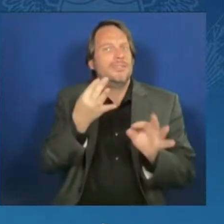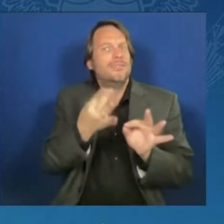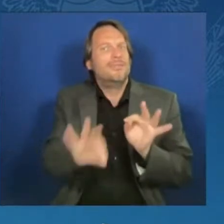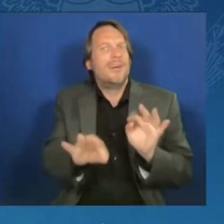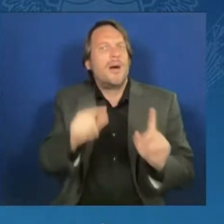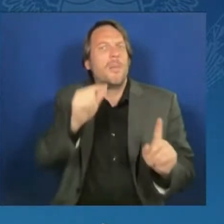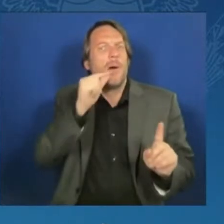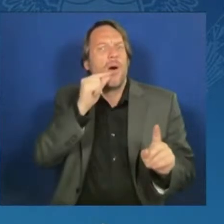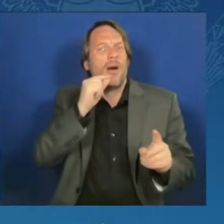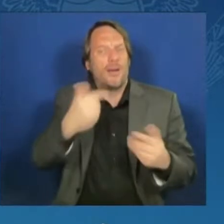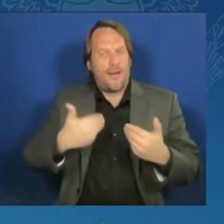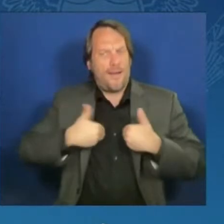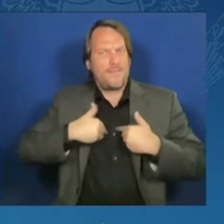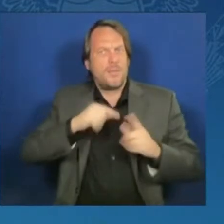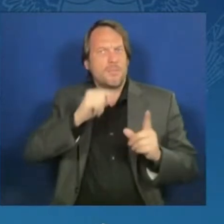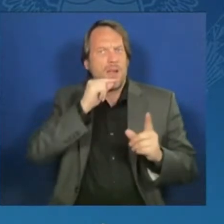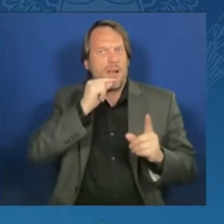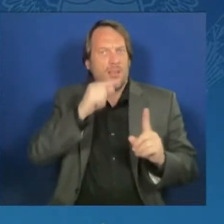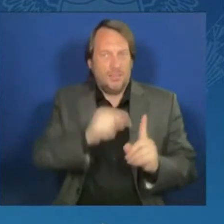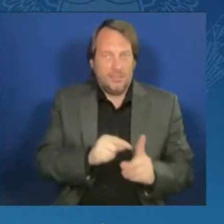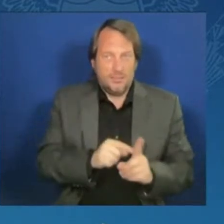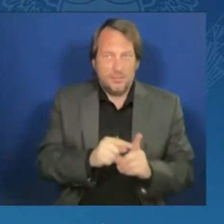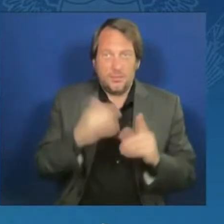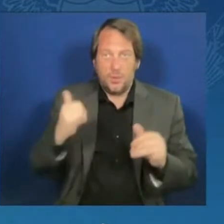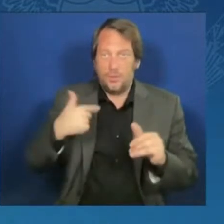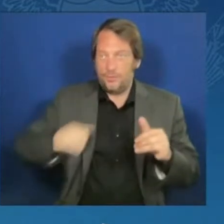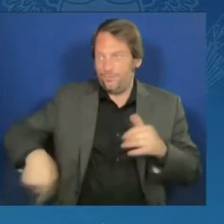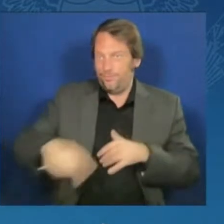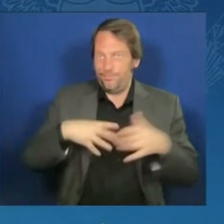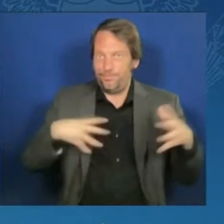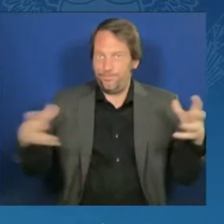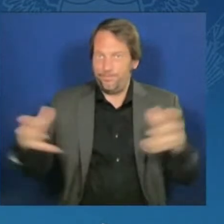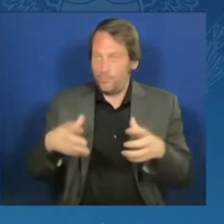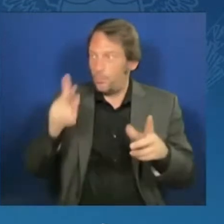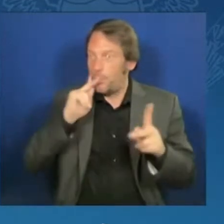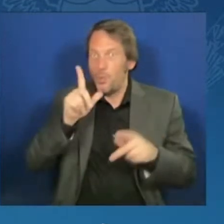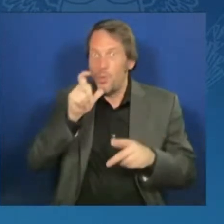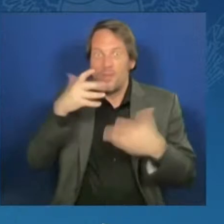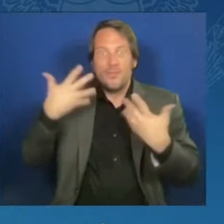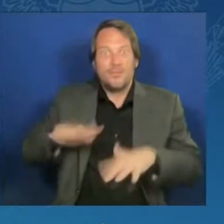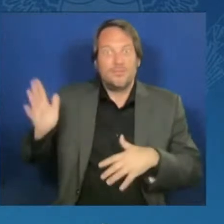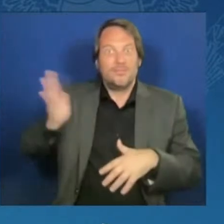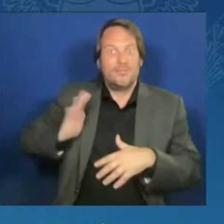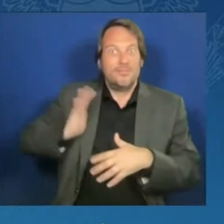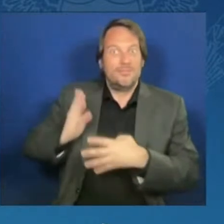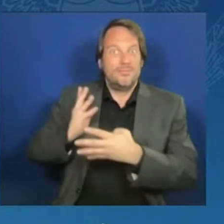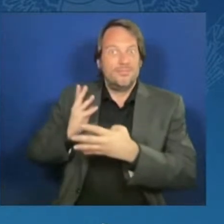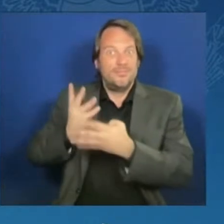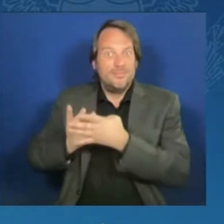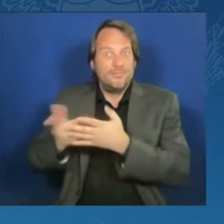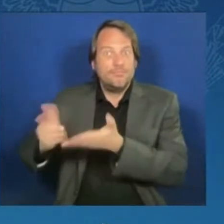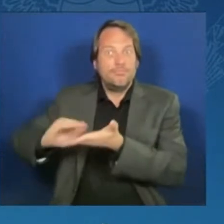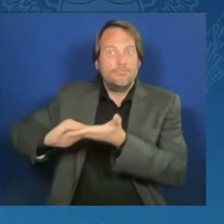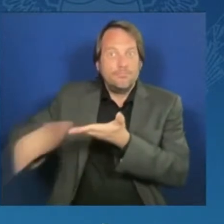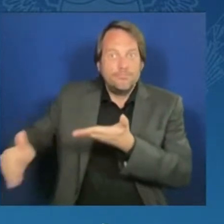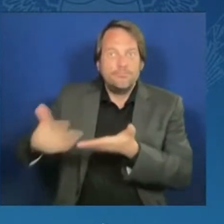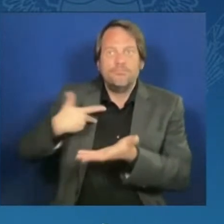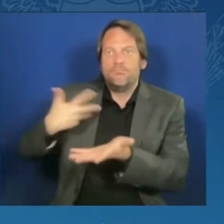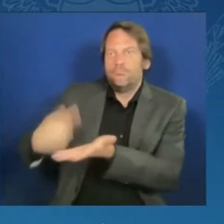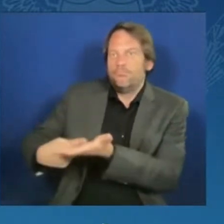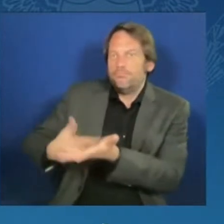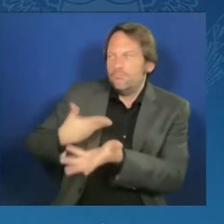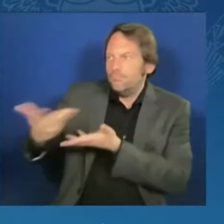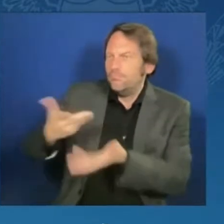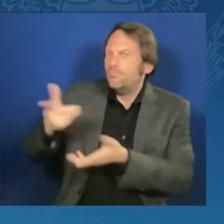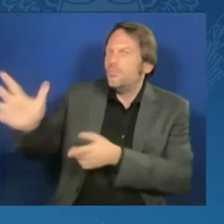this has meant for them as a model and inspiration for what we must do for many others who are not at this table. And their stories,